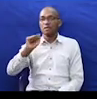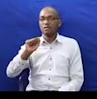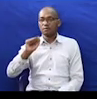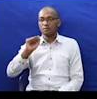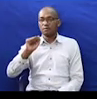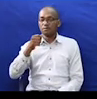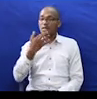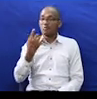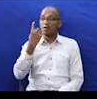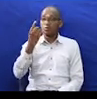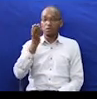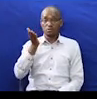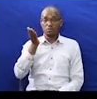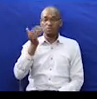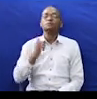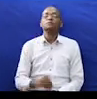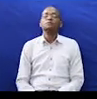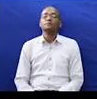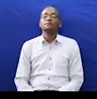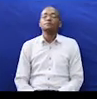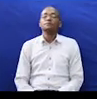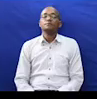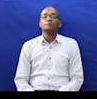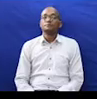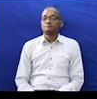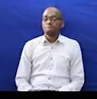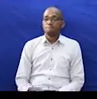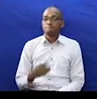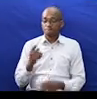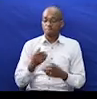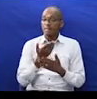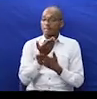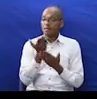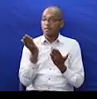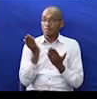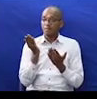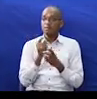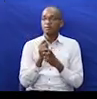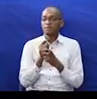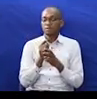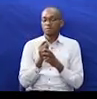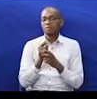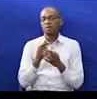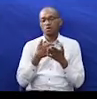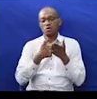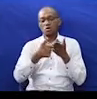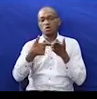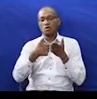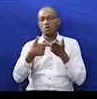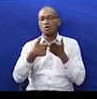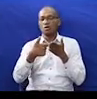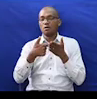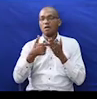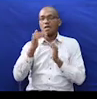Another ratio is, we call it ratio 2, by taking the length BC